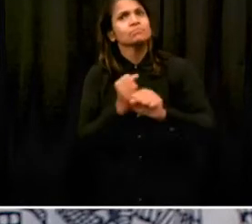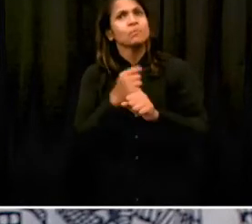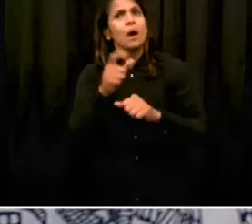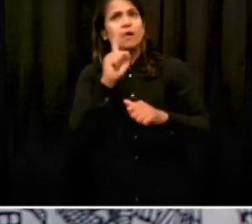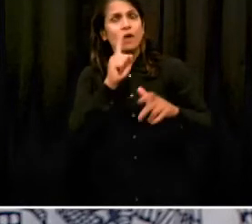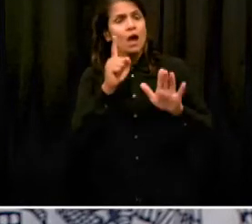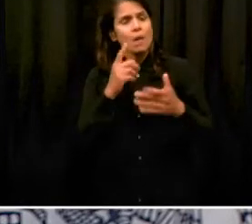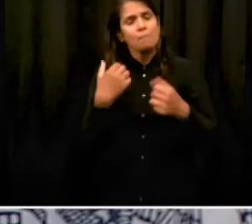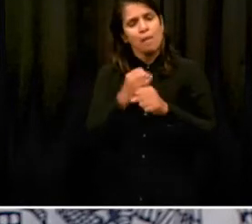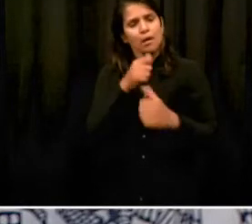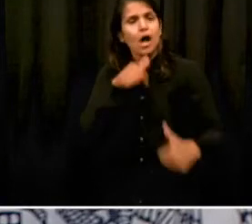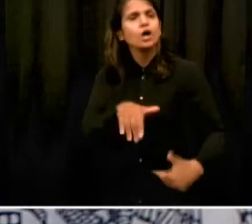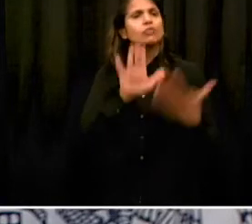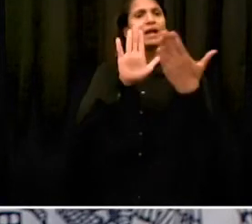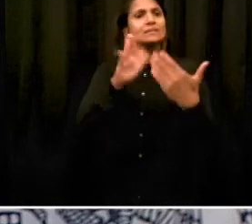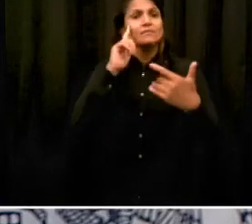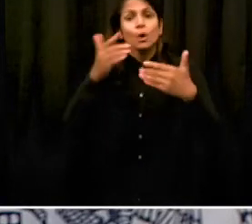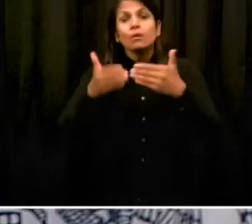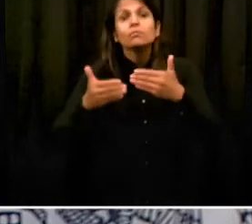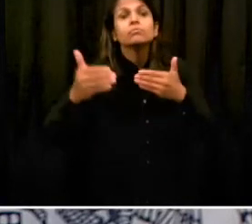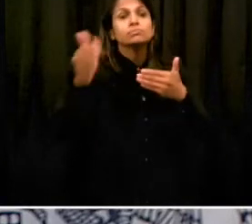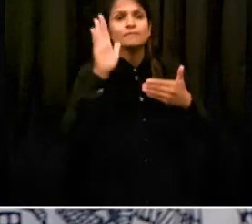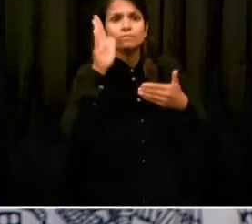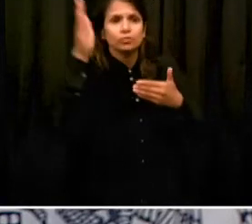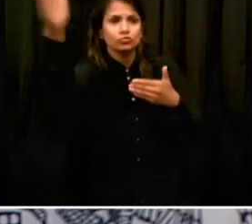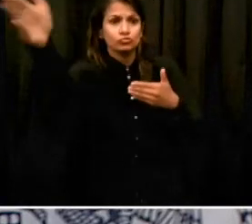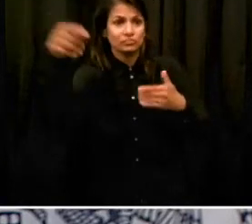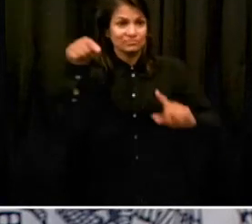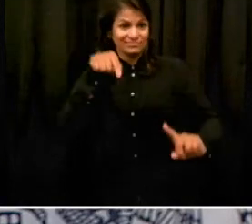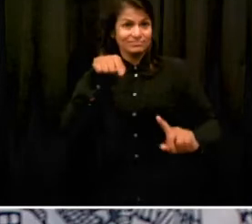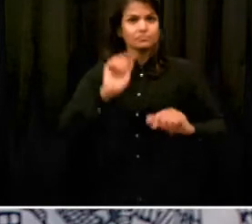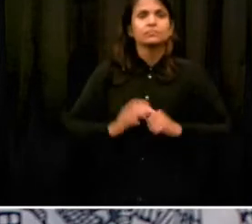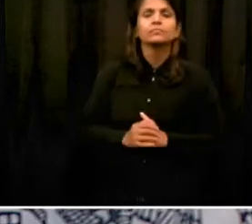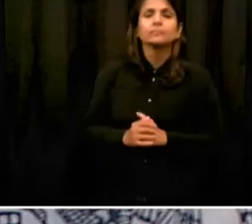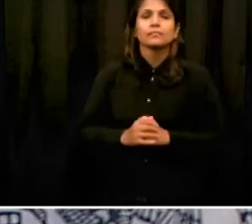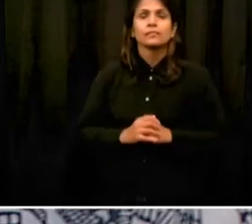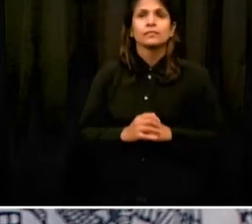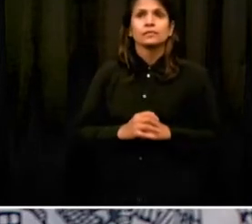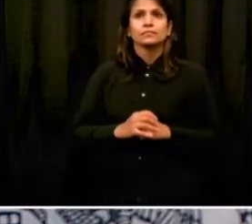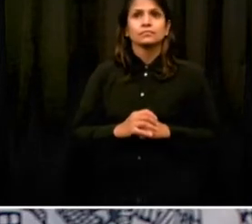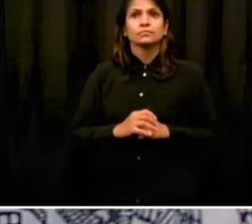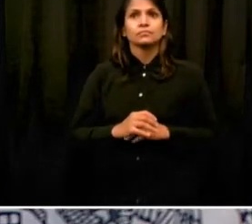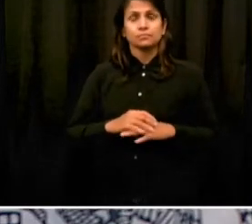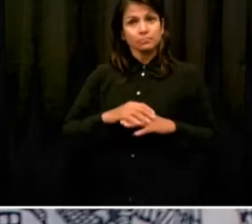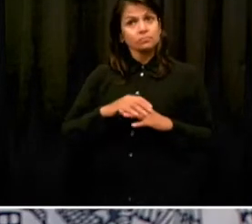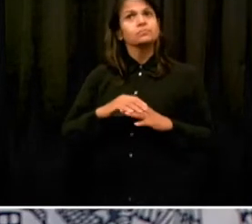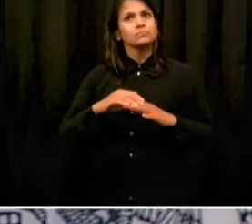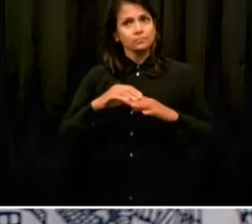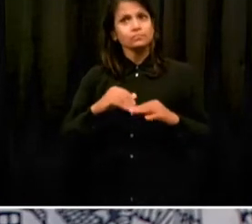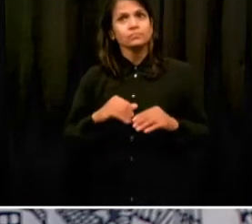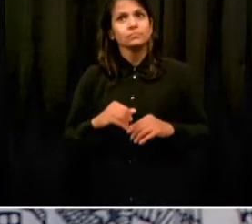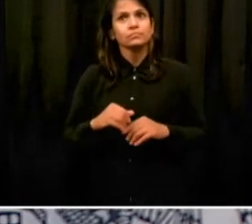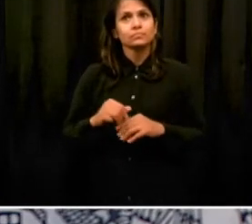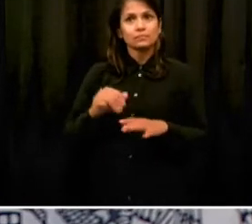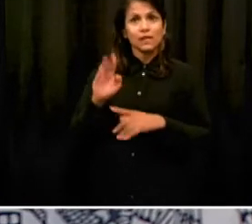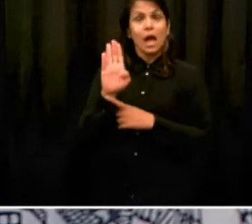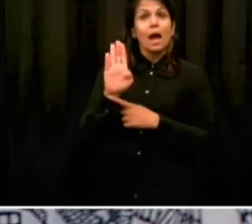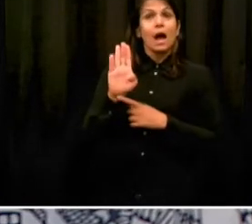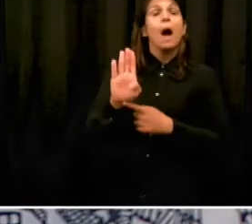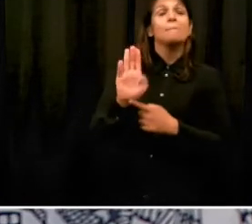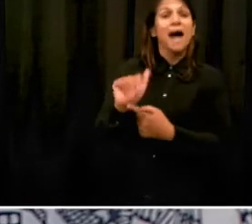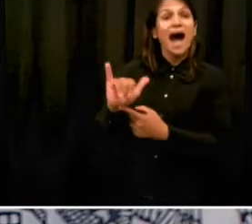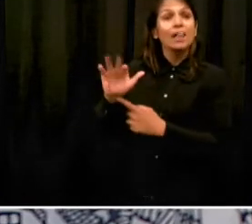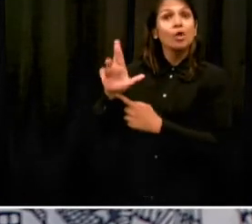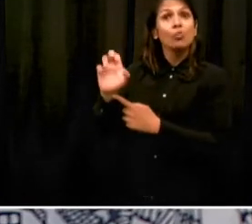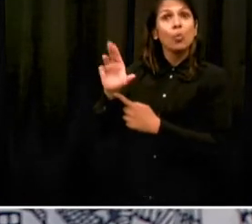spring. Improvements were made, which we appreciated, certainly. And I think that was the right thing to do, to give that updating to the law, and that